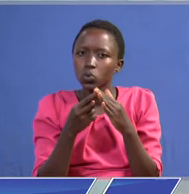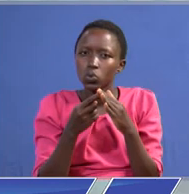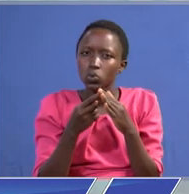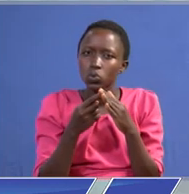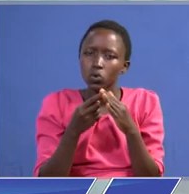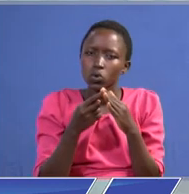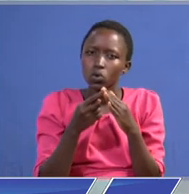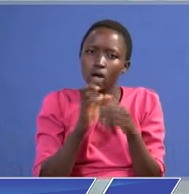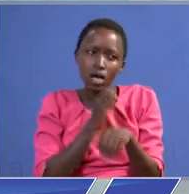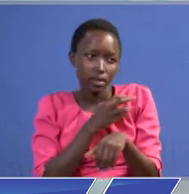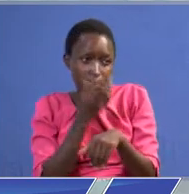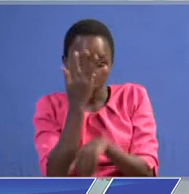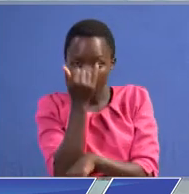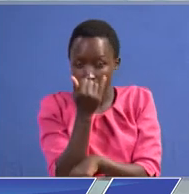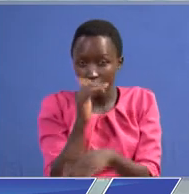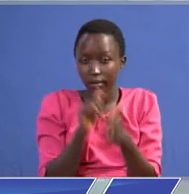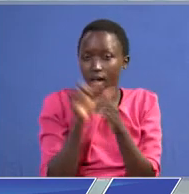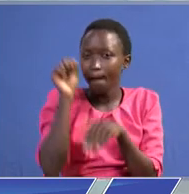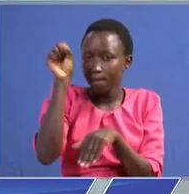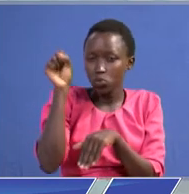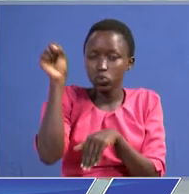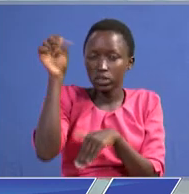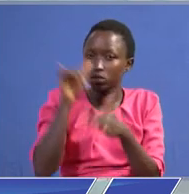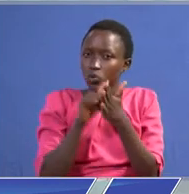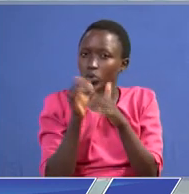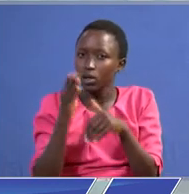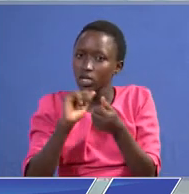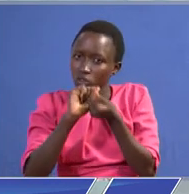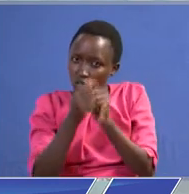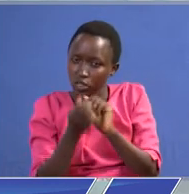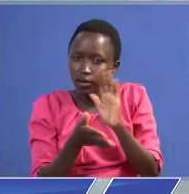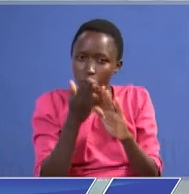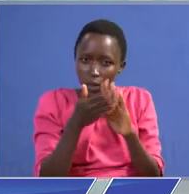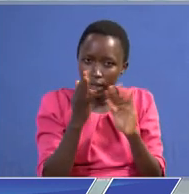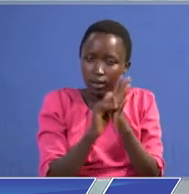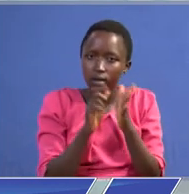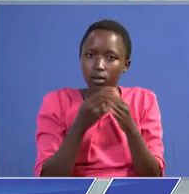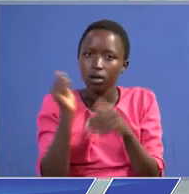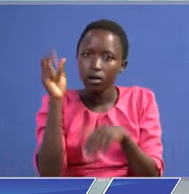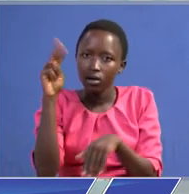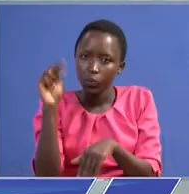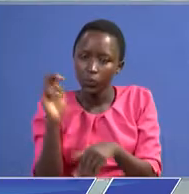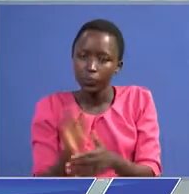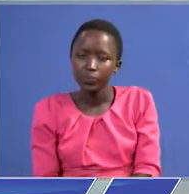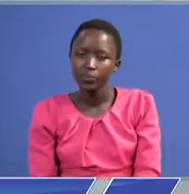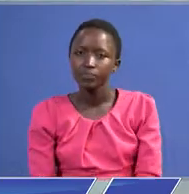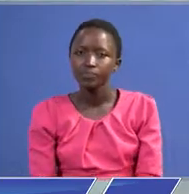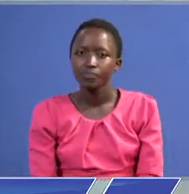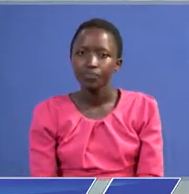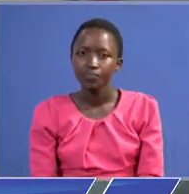running scared because the political landscape is changing quickly. Here is Anne Masharia.